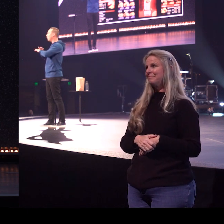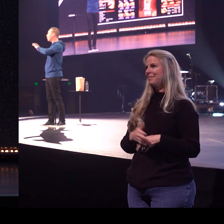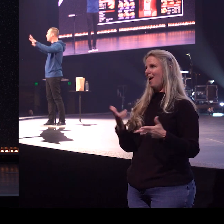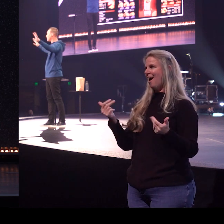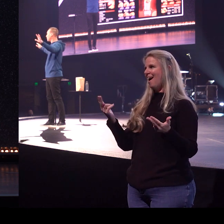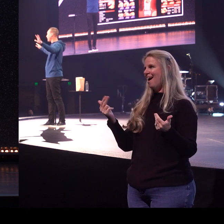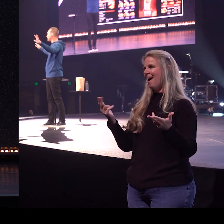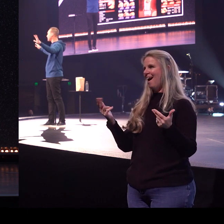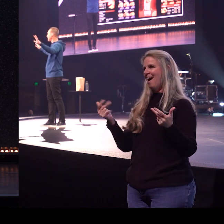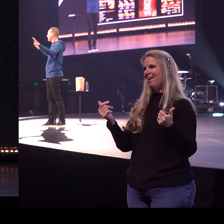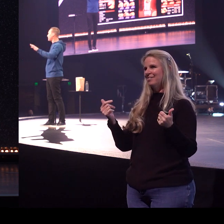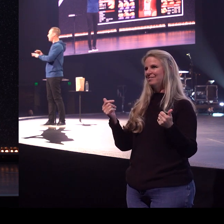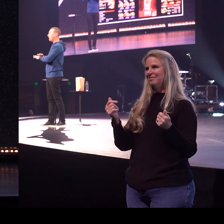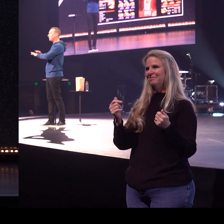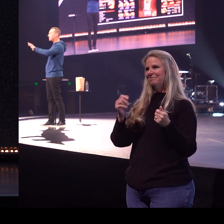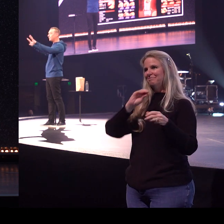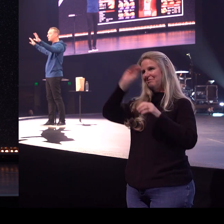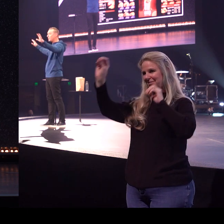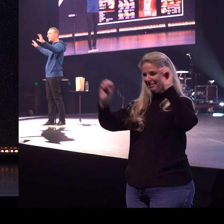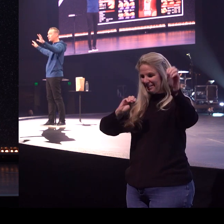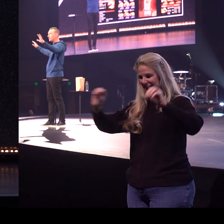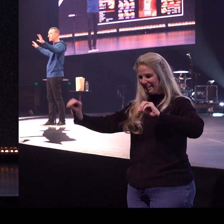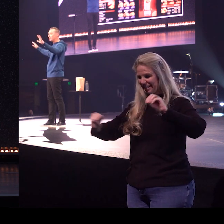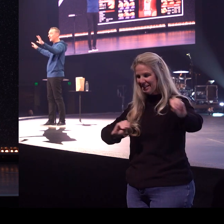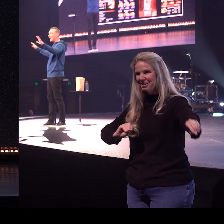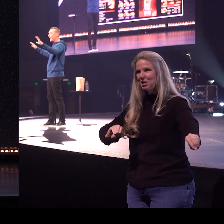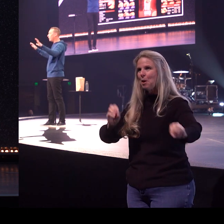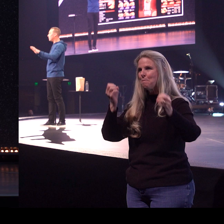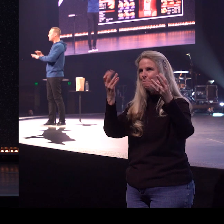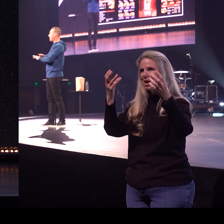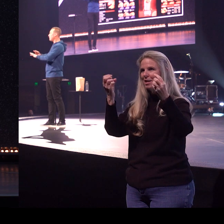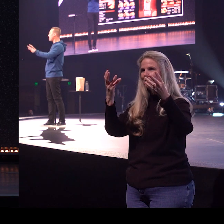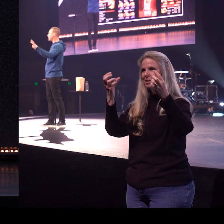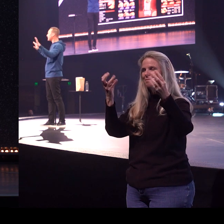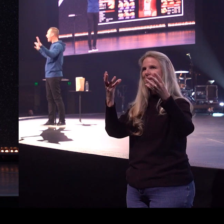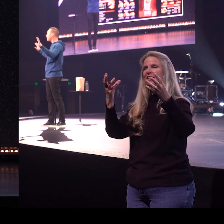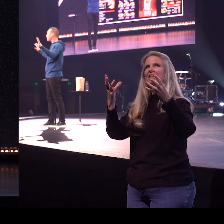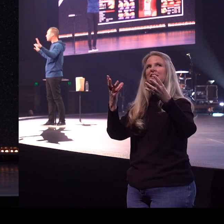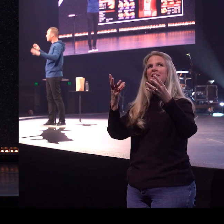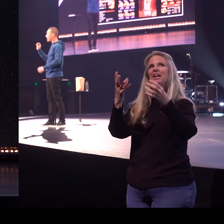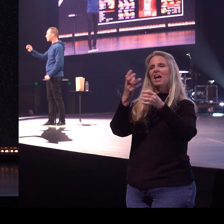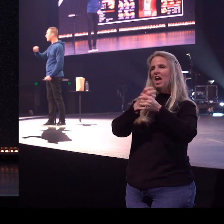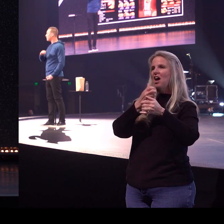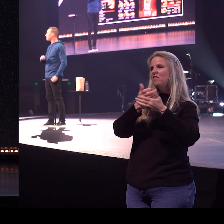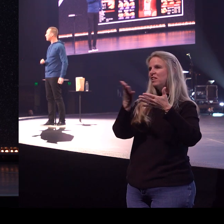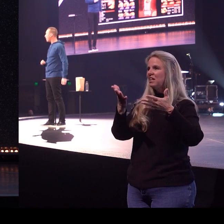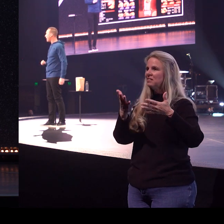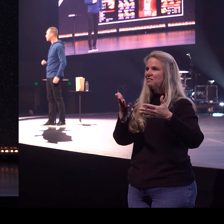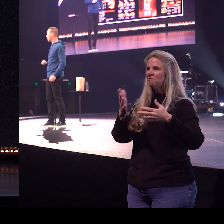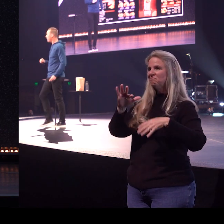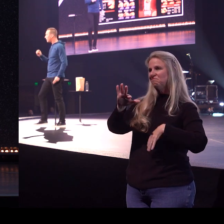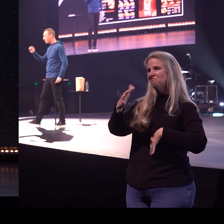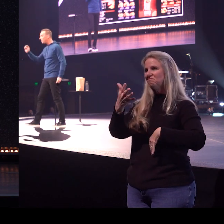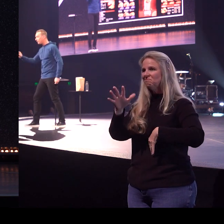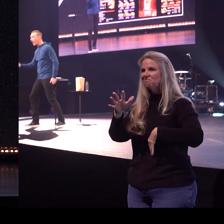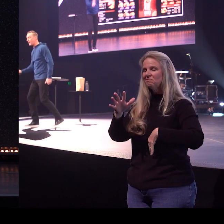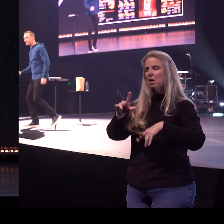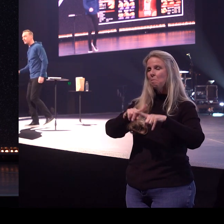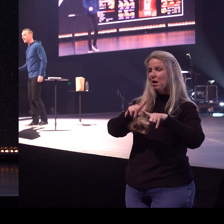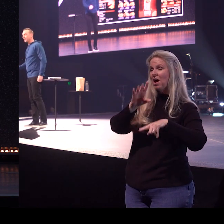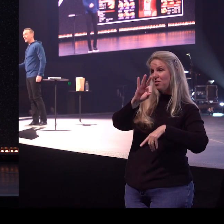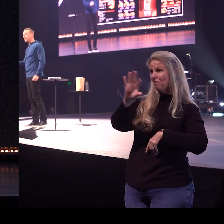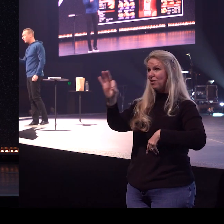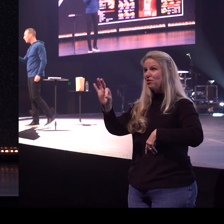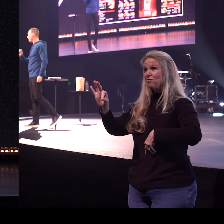It's all over the place. I mean, it's 100 different directions, and almost everything is average, except I'll give them the fries, okay? I'll give them the